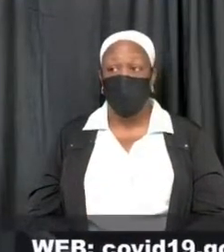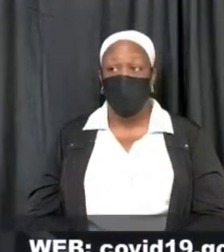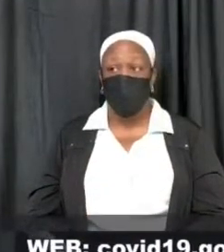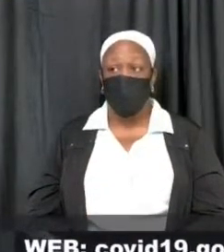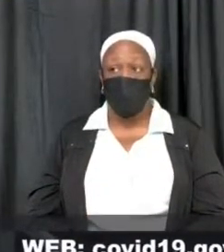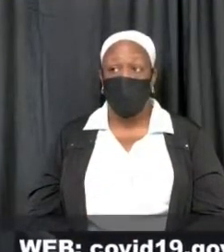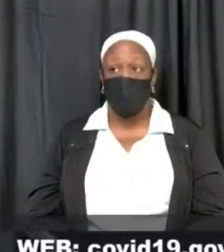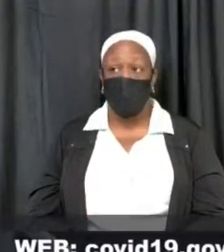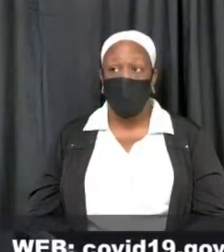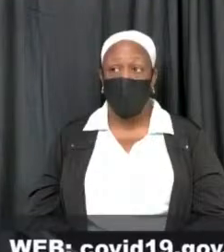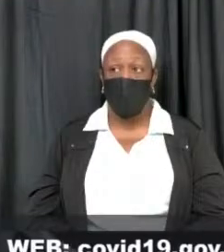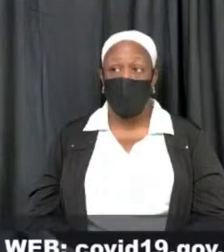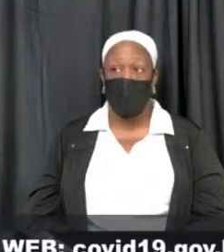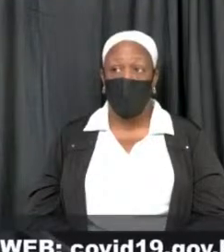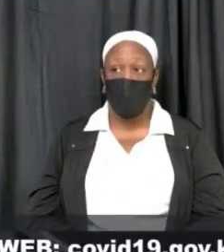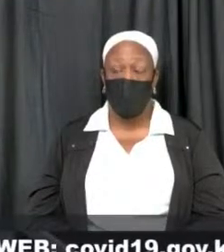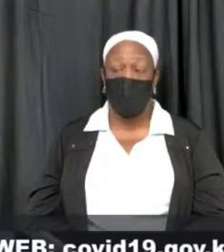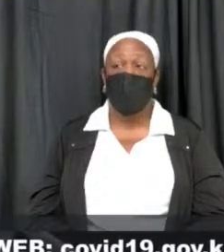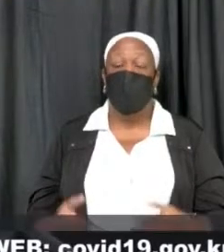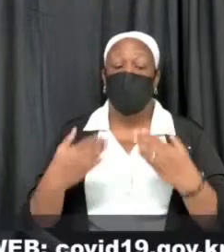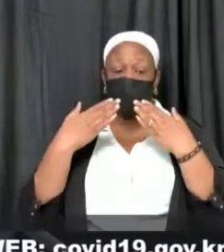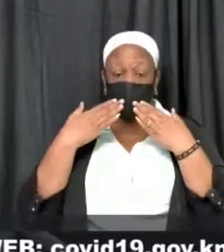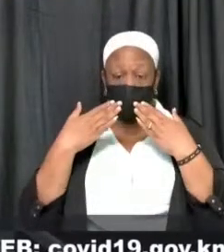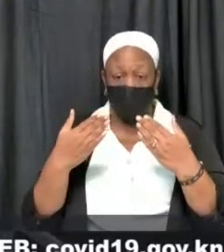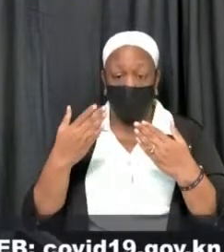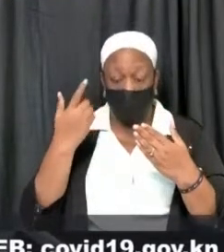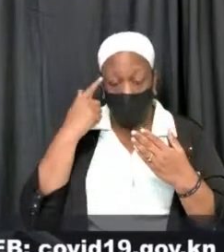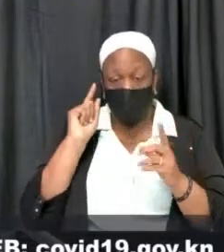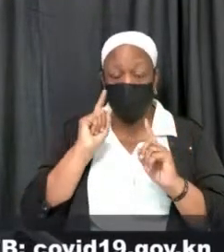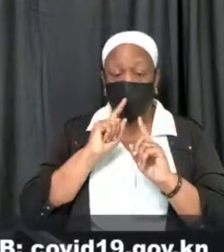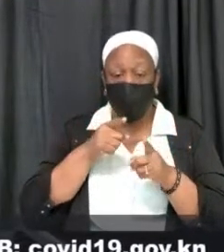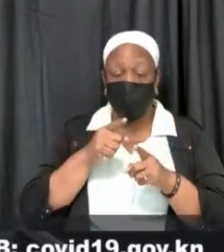Thank you, Dr. Wilkinson.